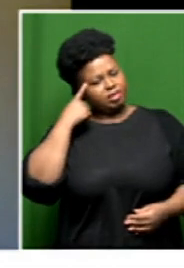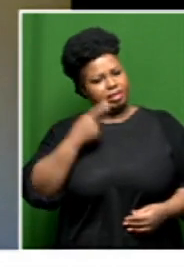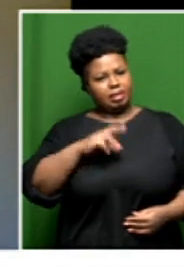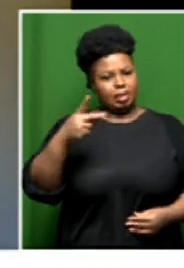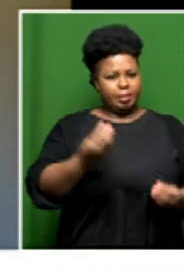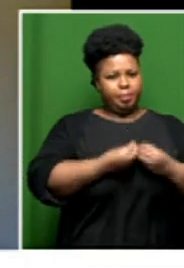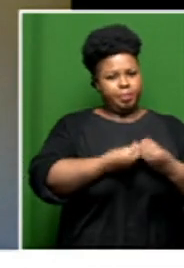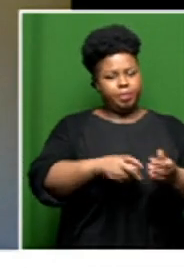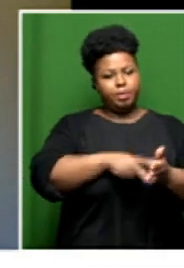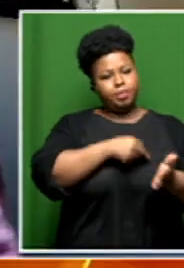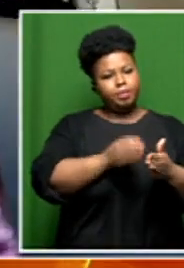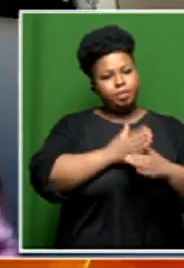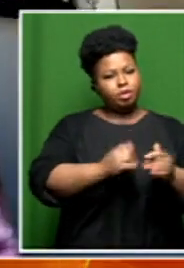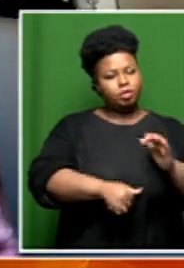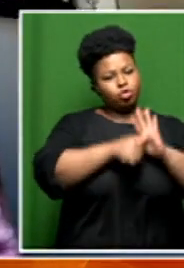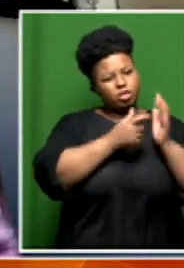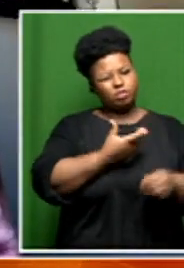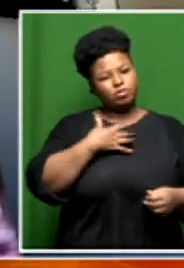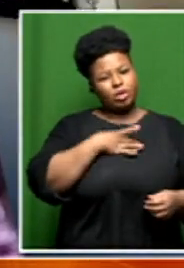some of the highlights of your dance career?